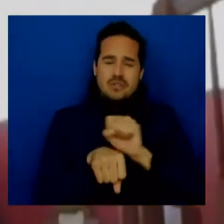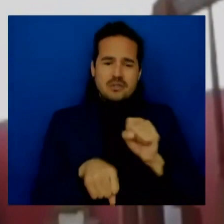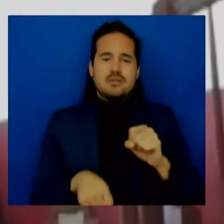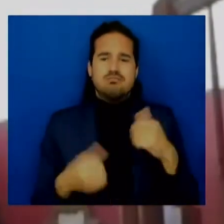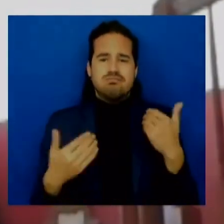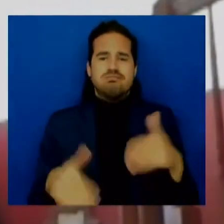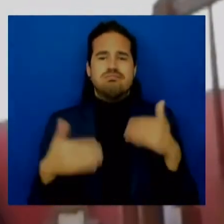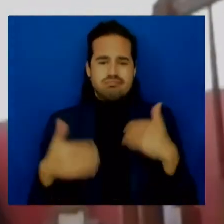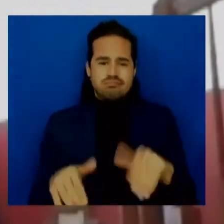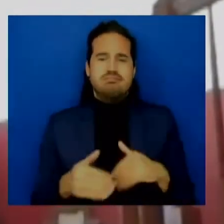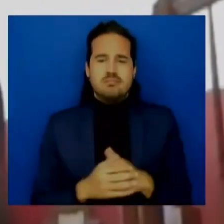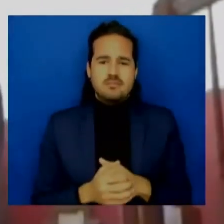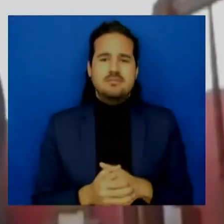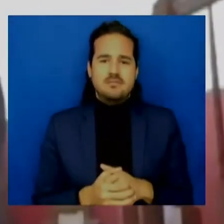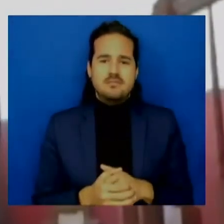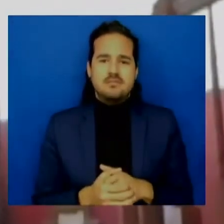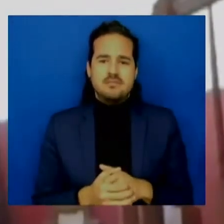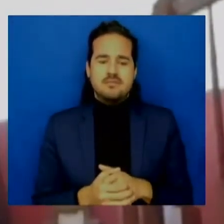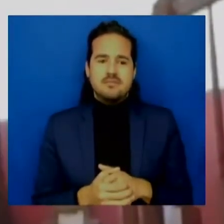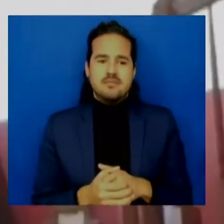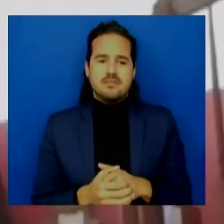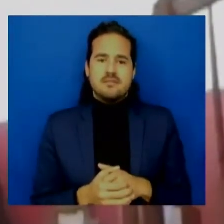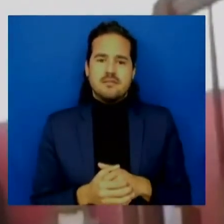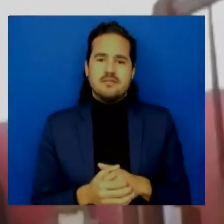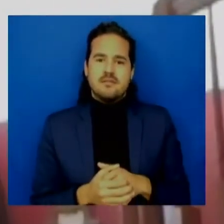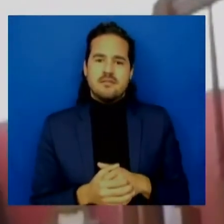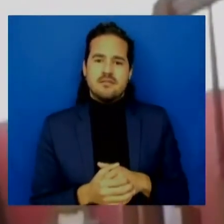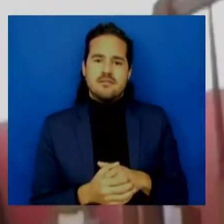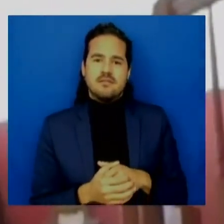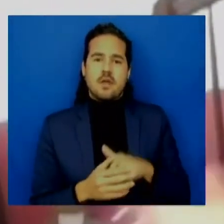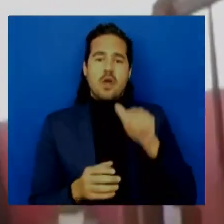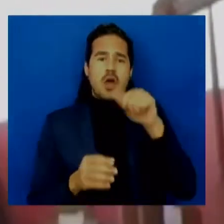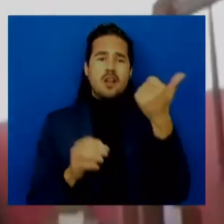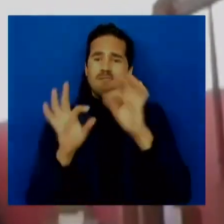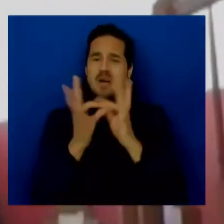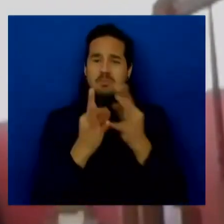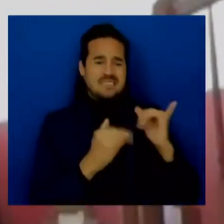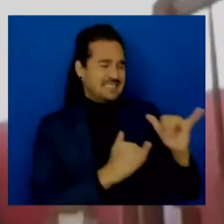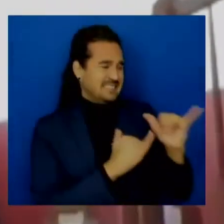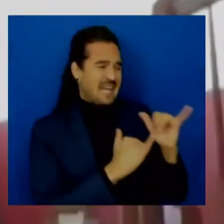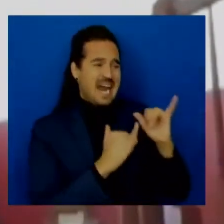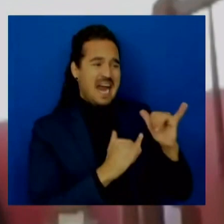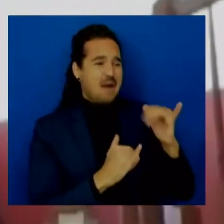is other family in the same situation, or maybe in